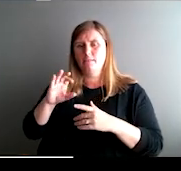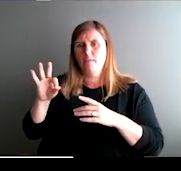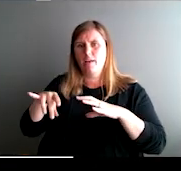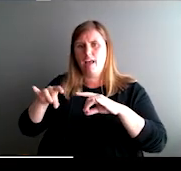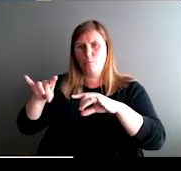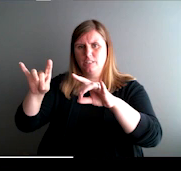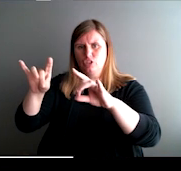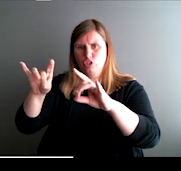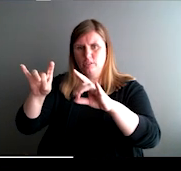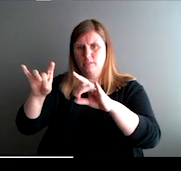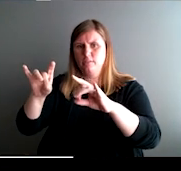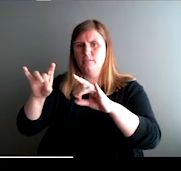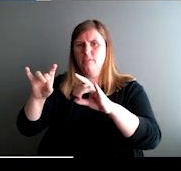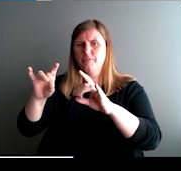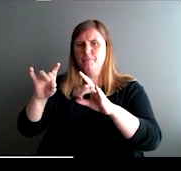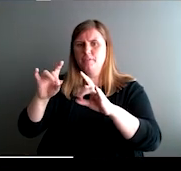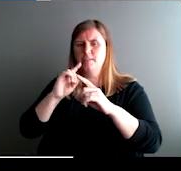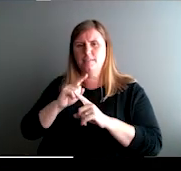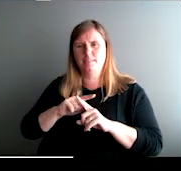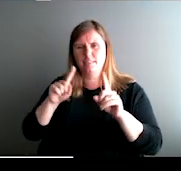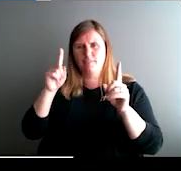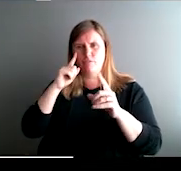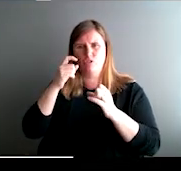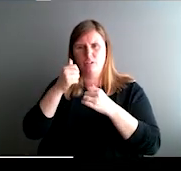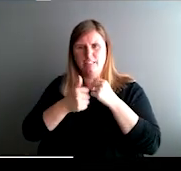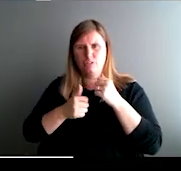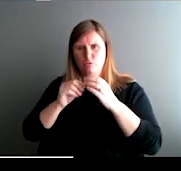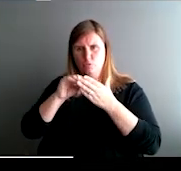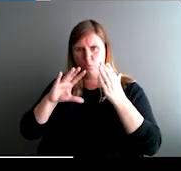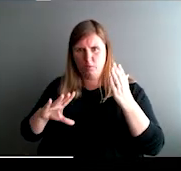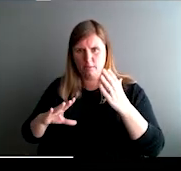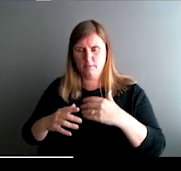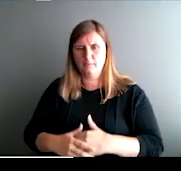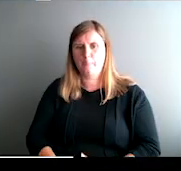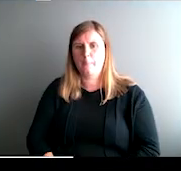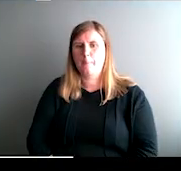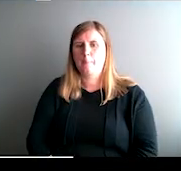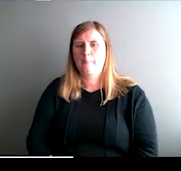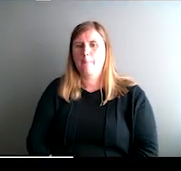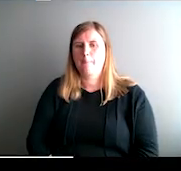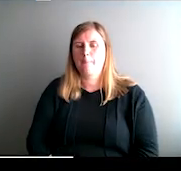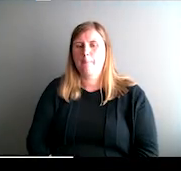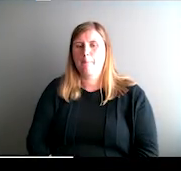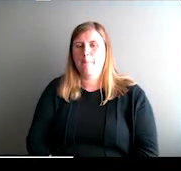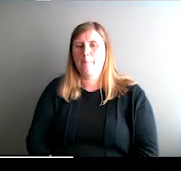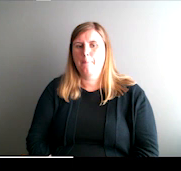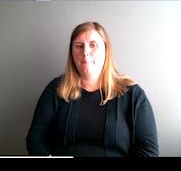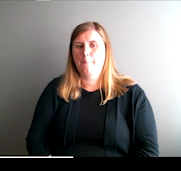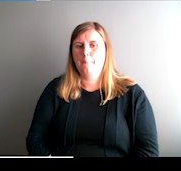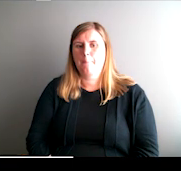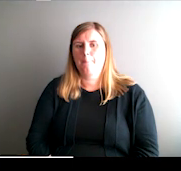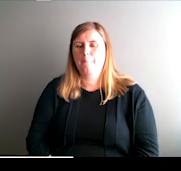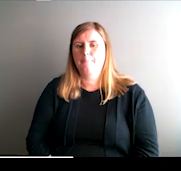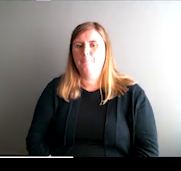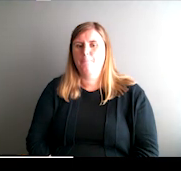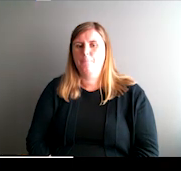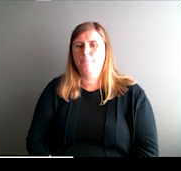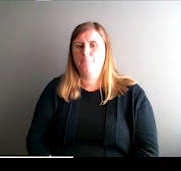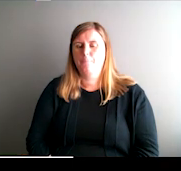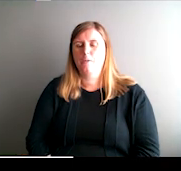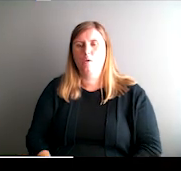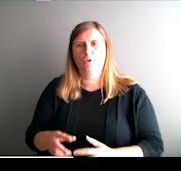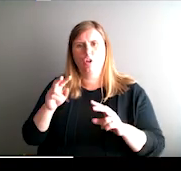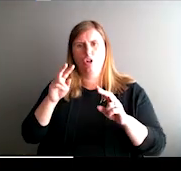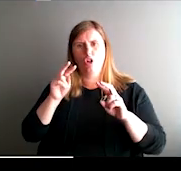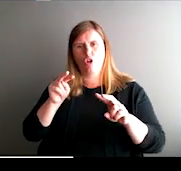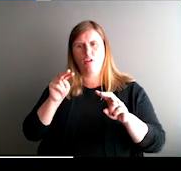will be different for each student. What you're looking for here is how quickly kids